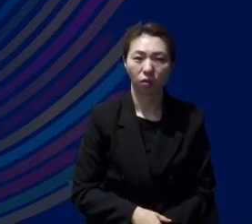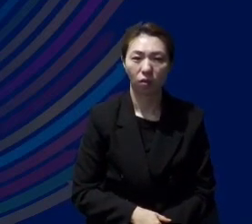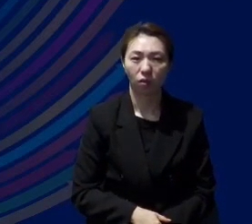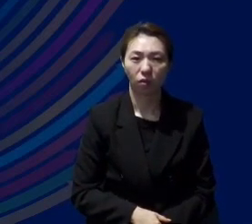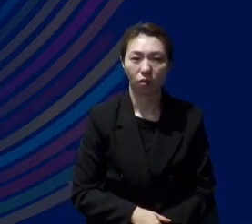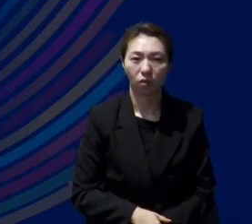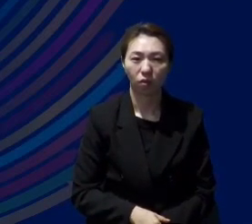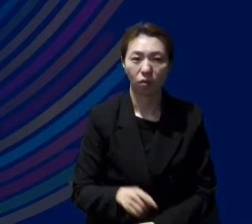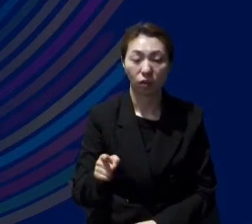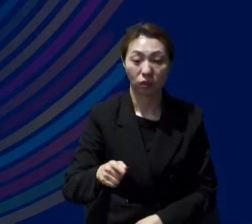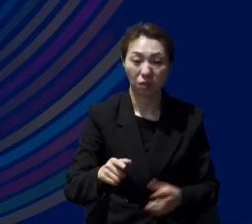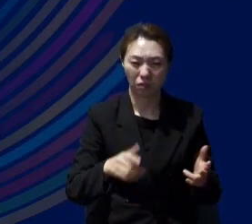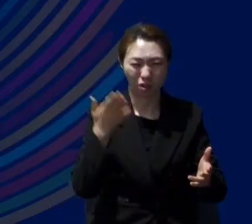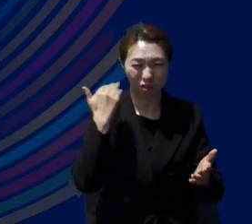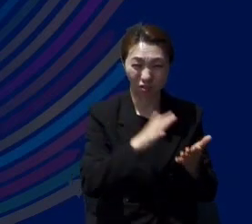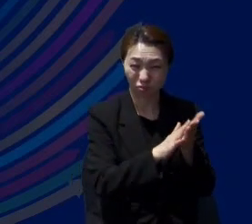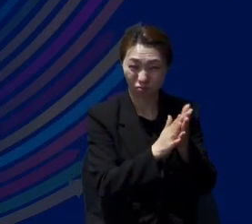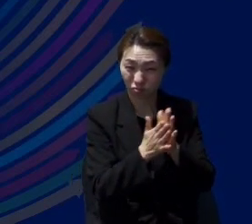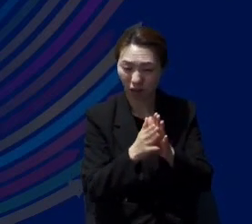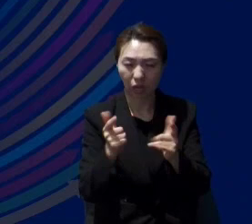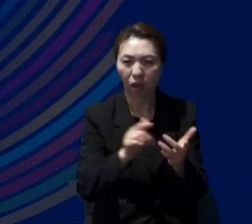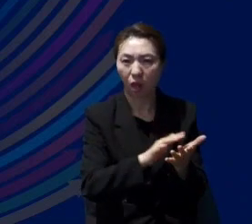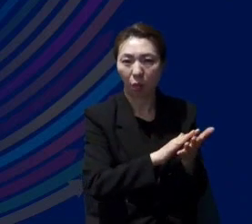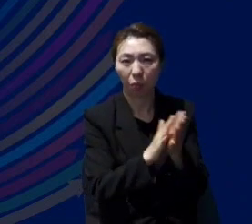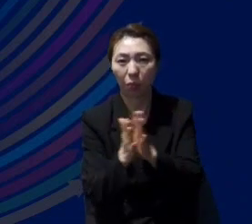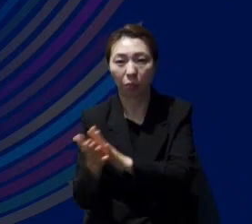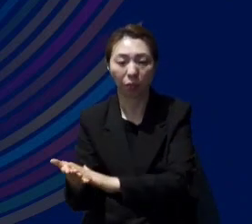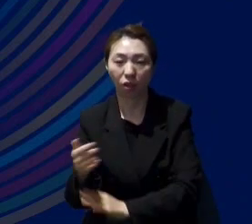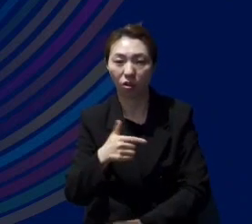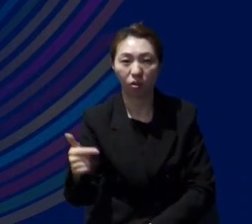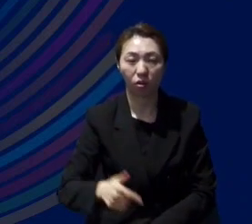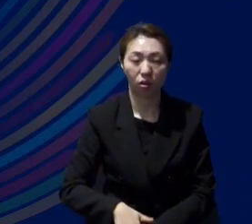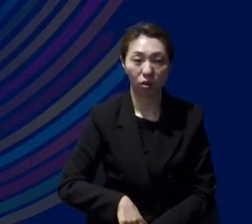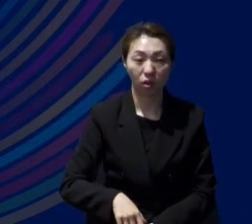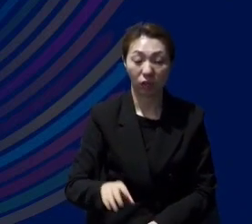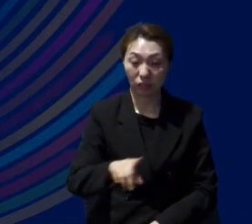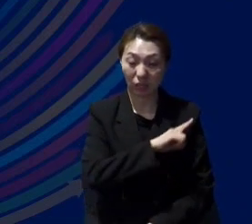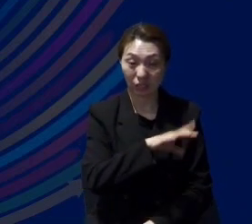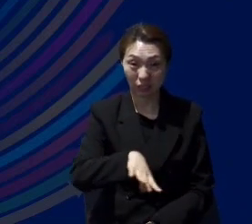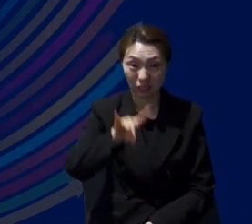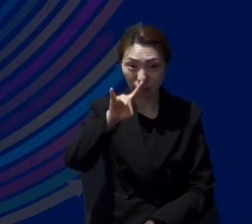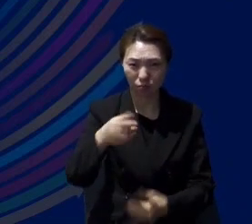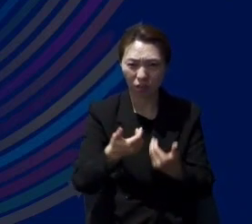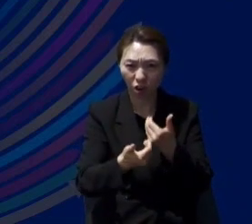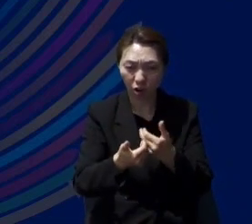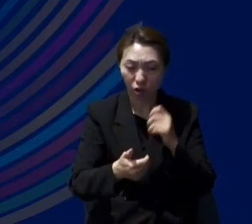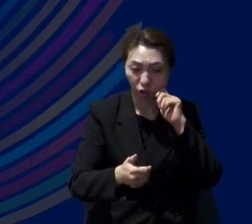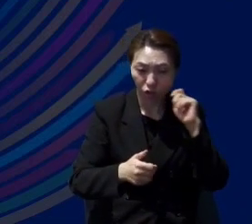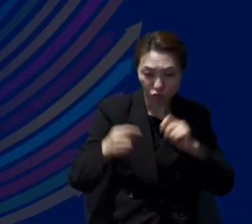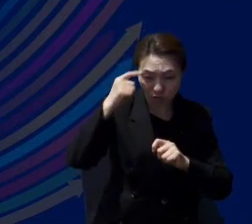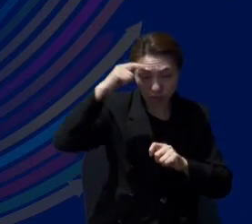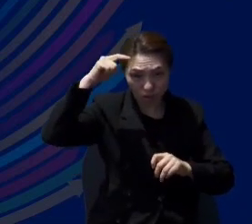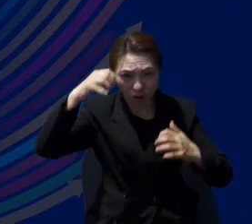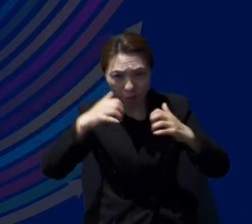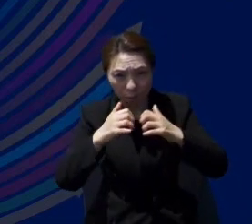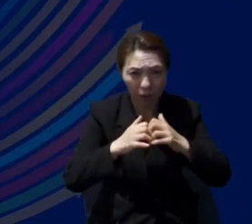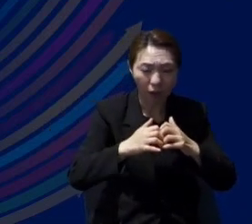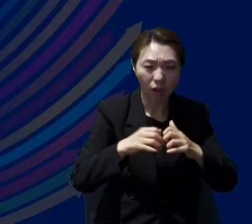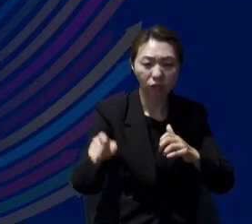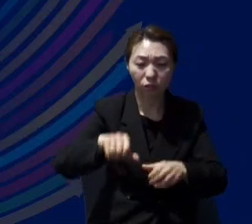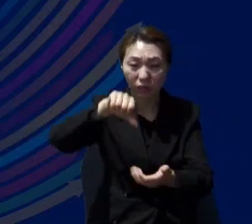Ukraine, then in Gaza, and all sorts of other challenges we face. Widespread, intensifying